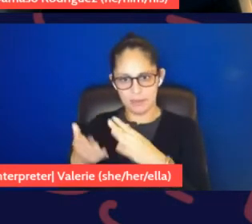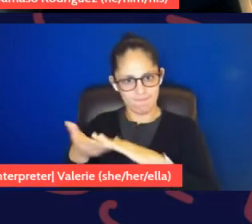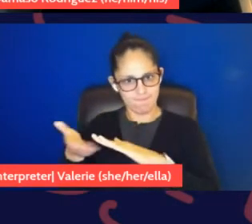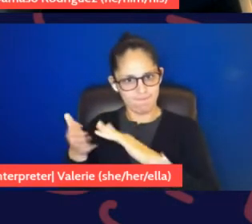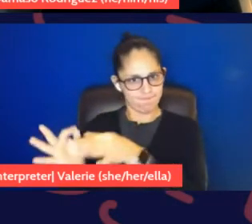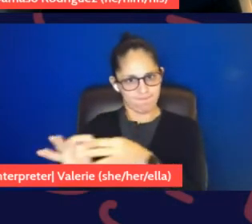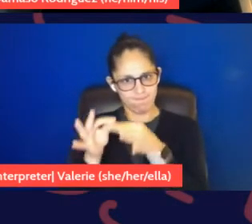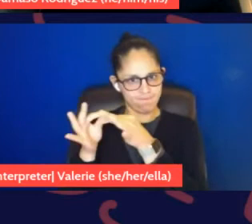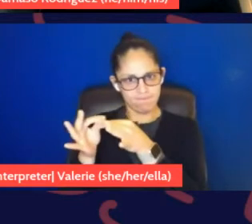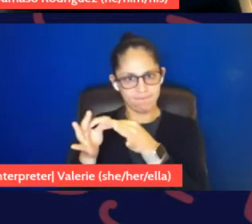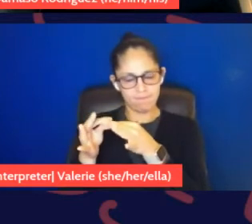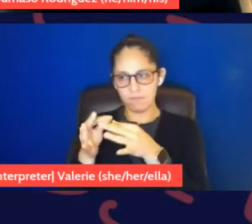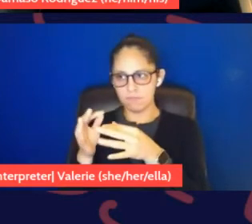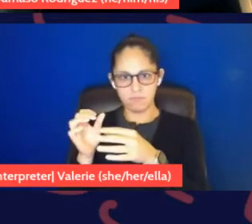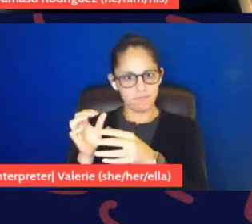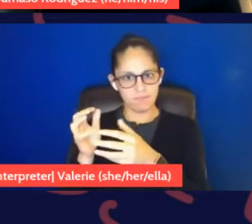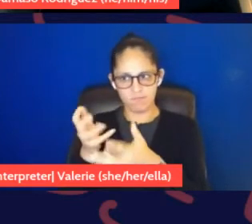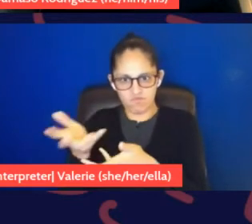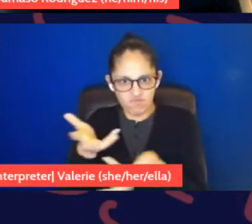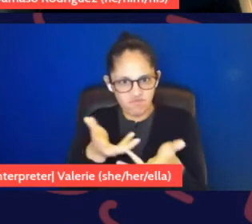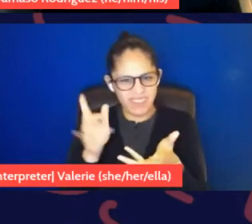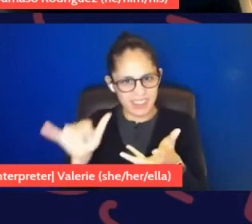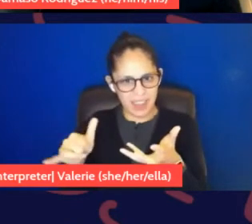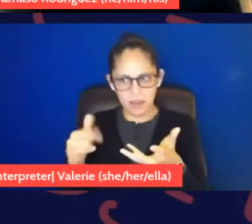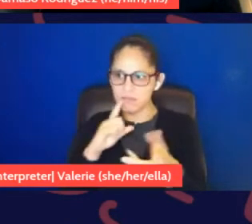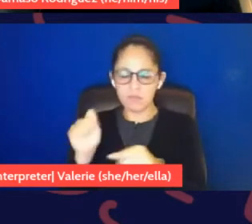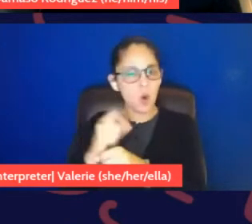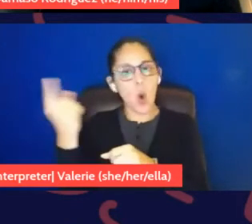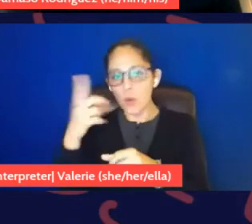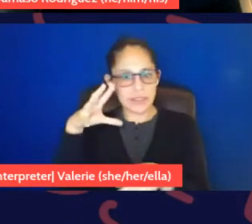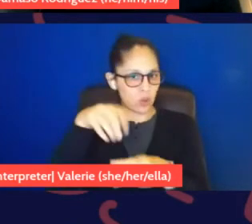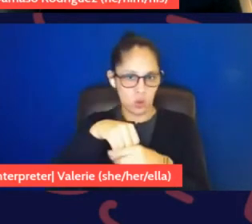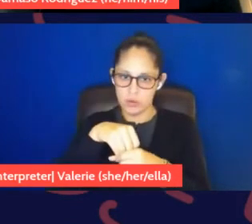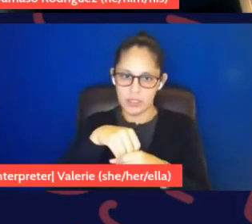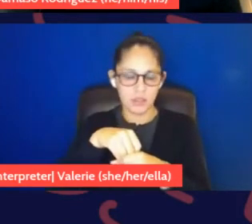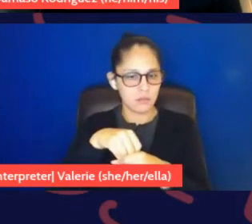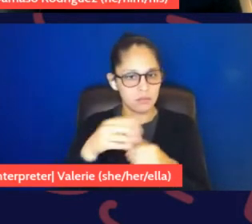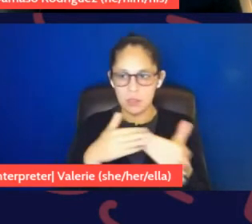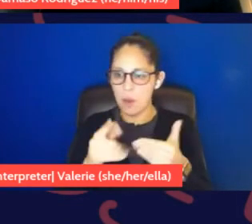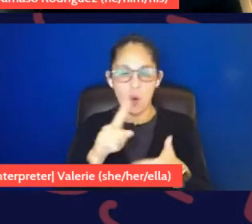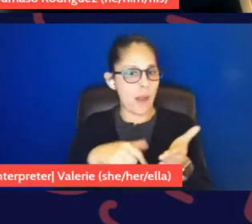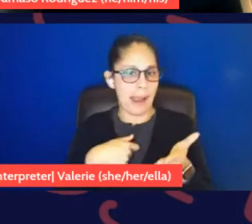I think it permeates everything, even no matter what I'm writing. Yeah, that's true.